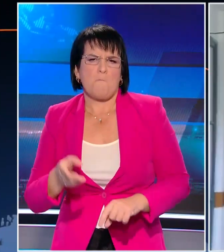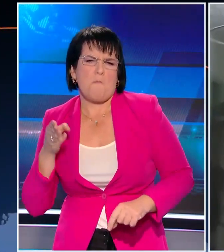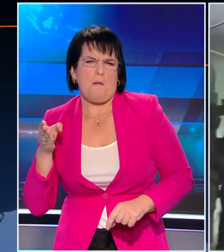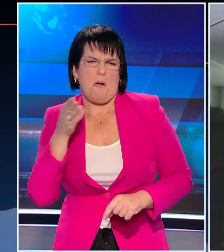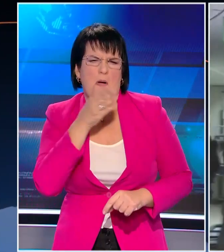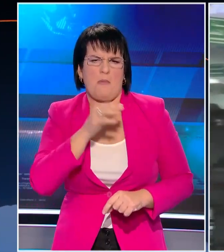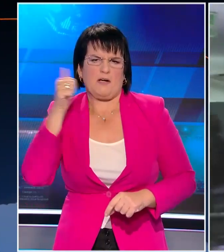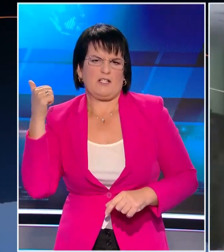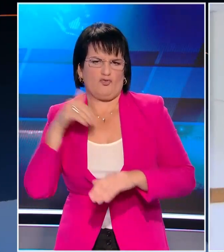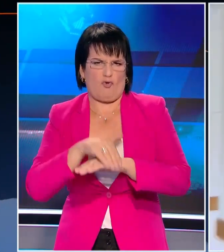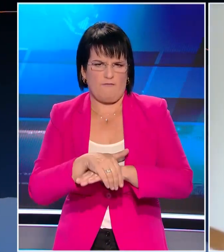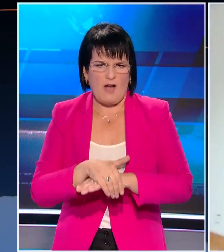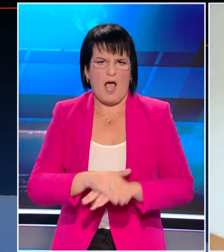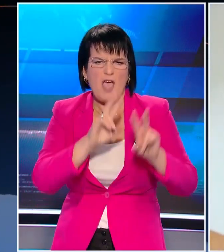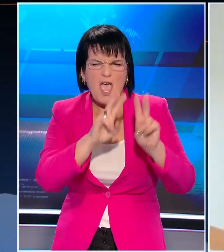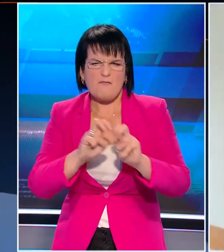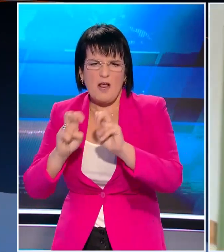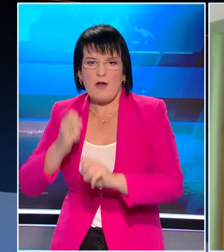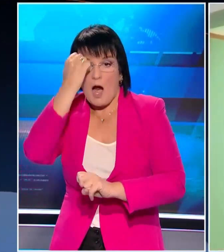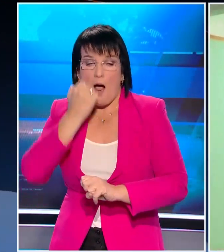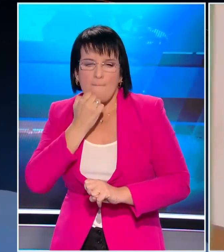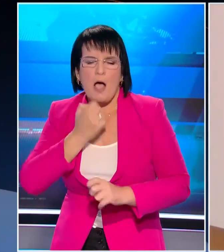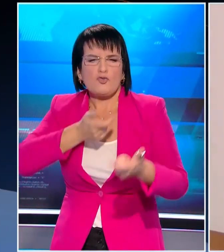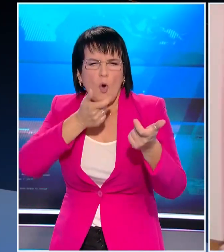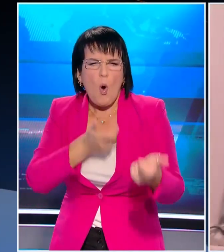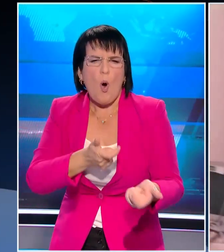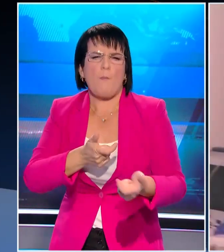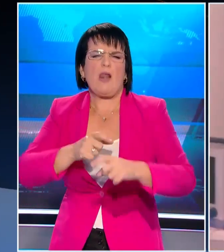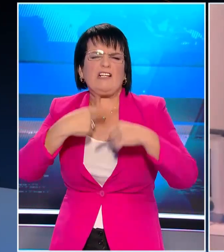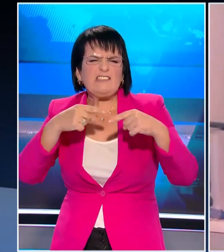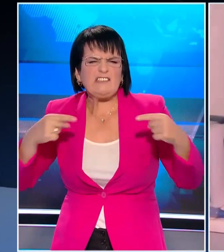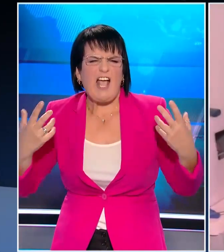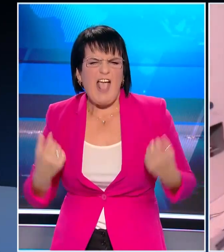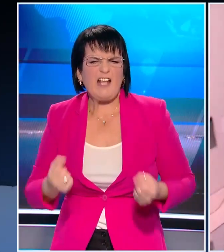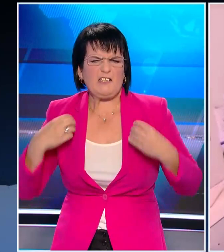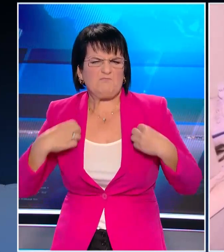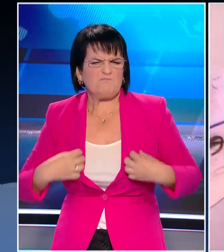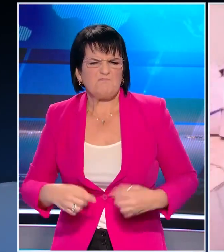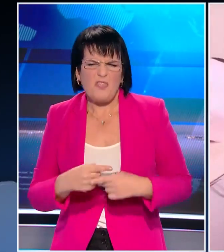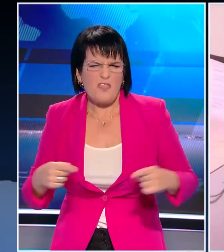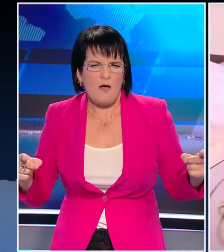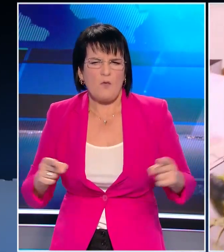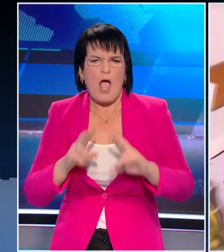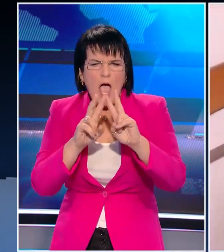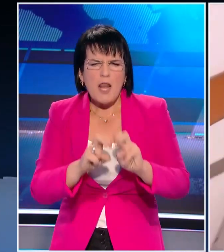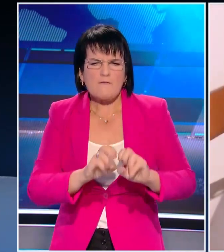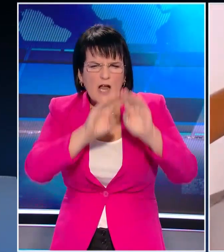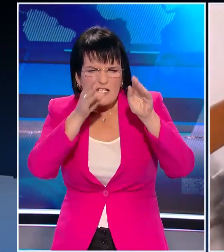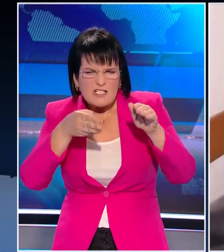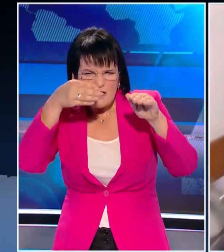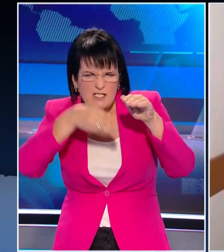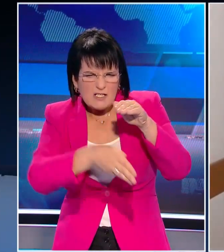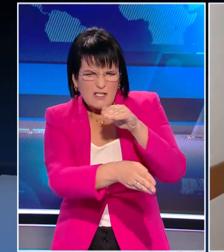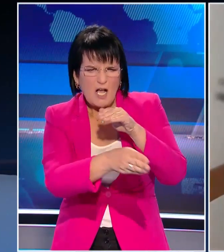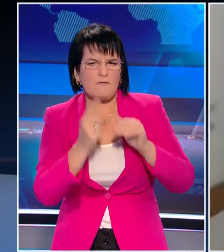Israeli forces who are looking for Hamas infrastructure and weapons. They are still searching at this hour for the